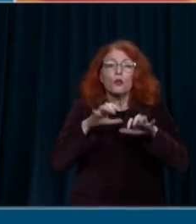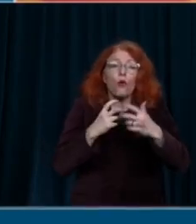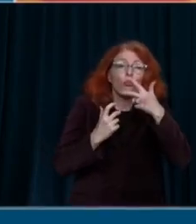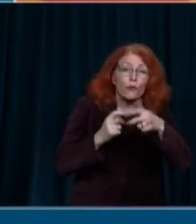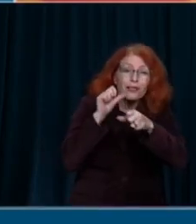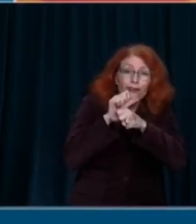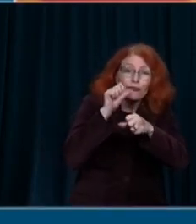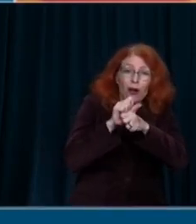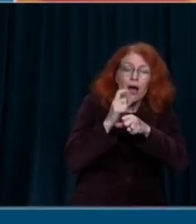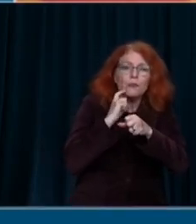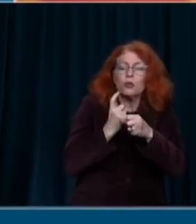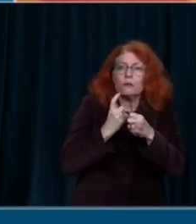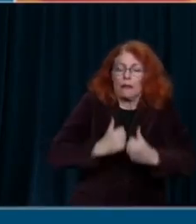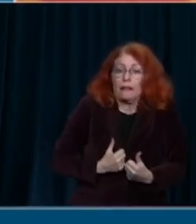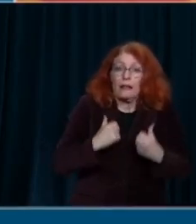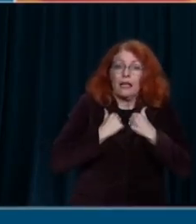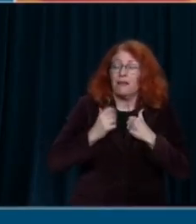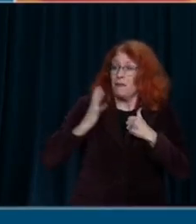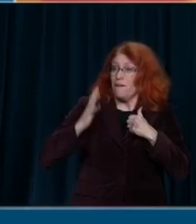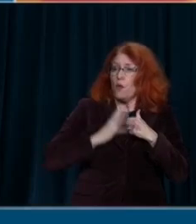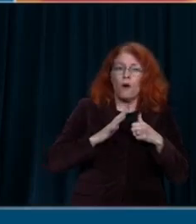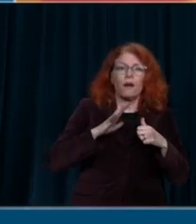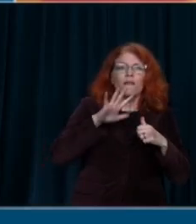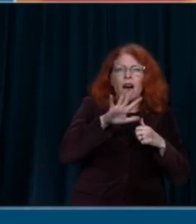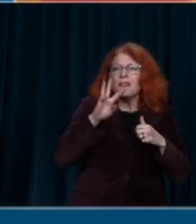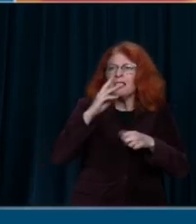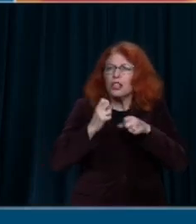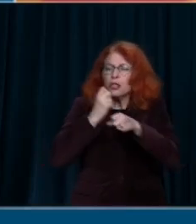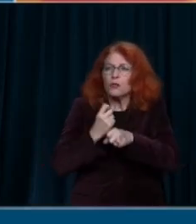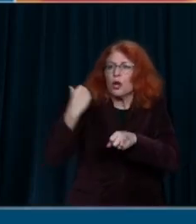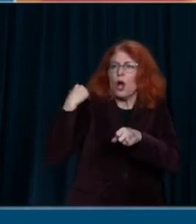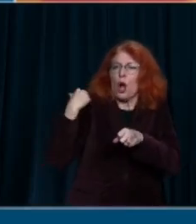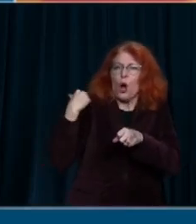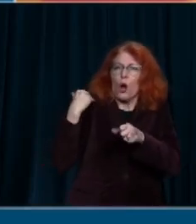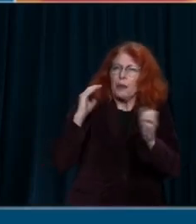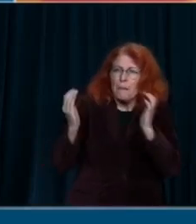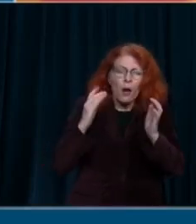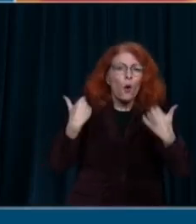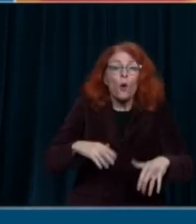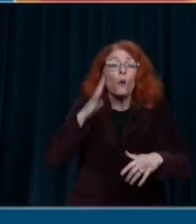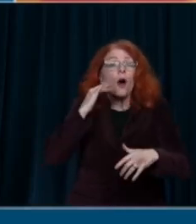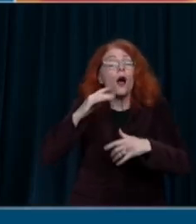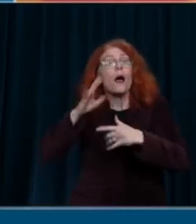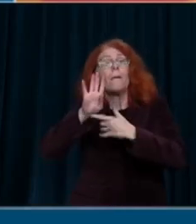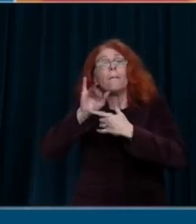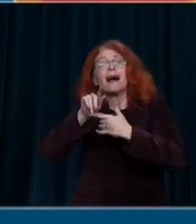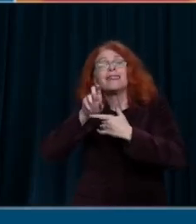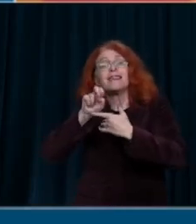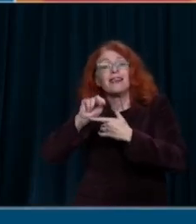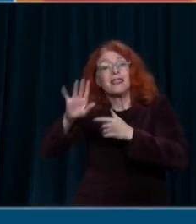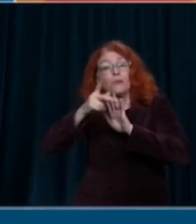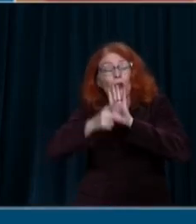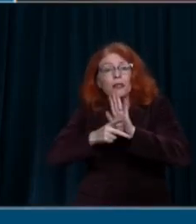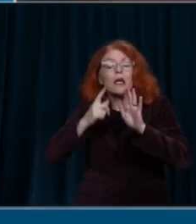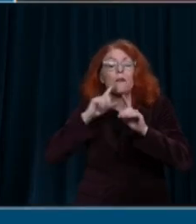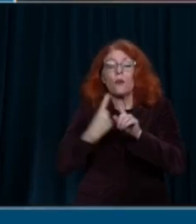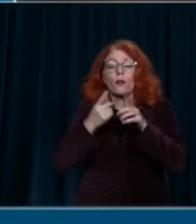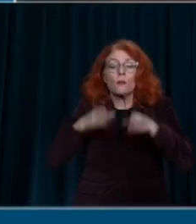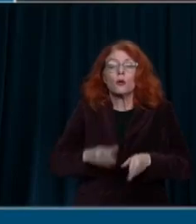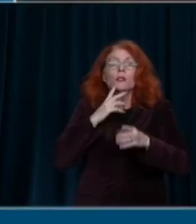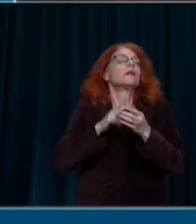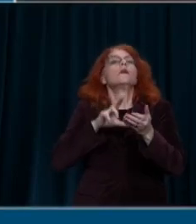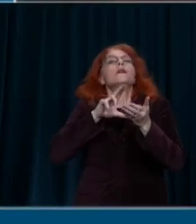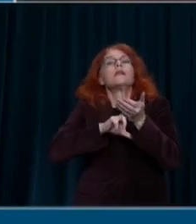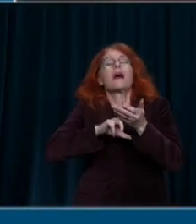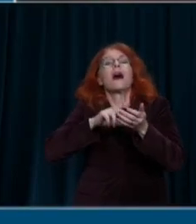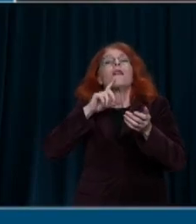to make ends meet like they used to 5-6 years ago, and it's all been because of Biden policies. I'm the only person on this stage that signed the Americans for Tax